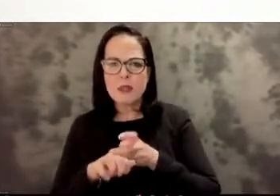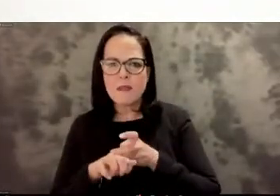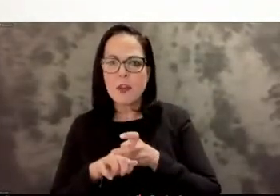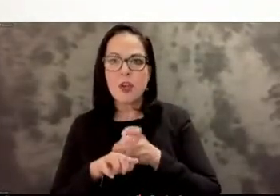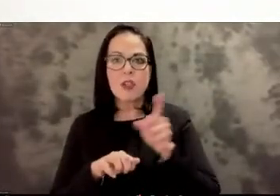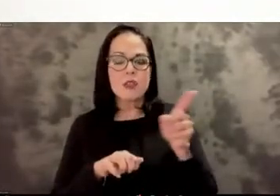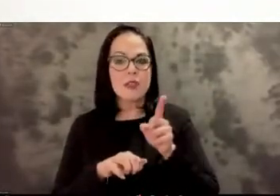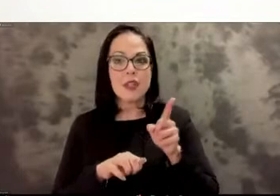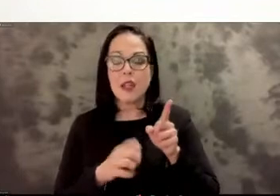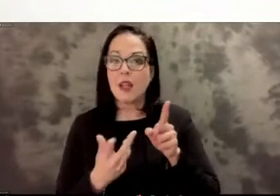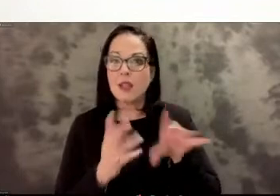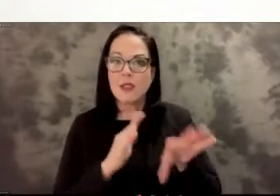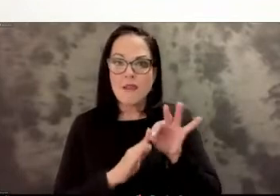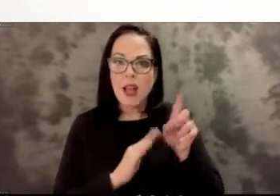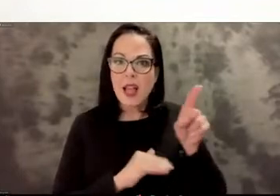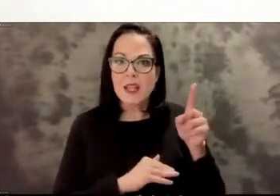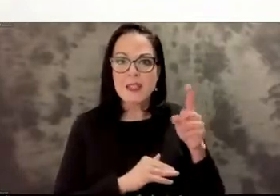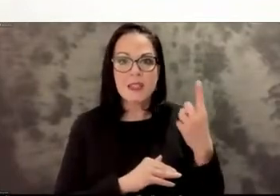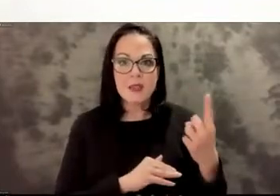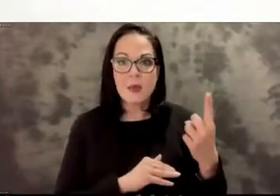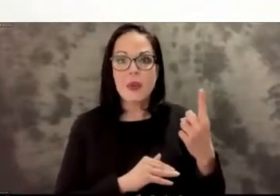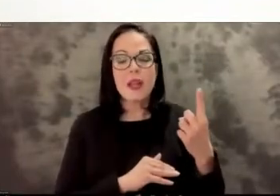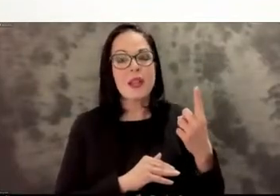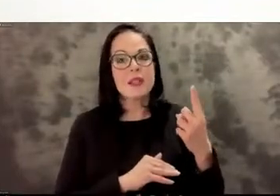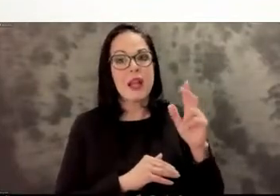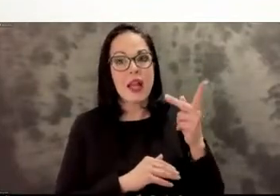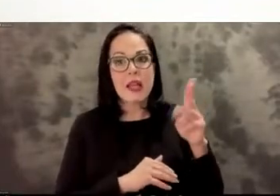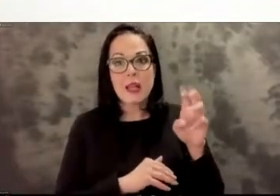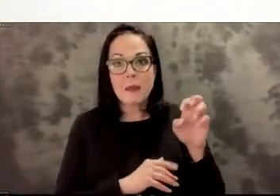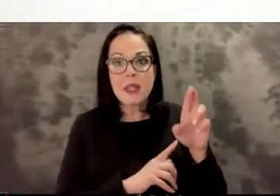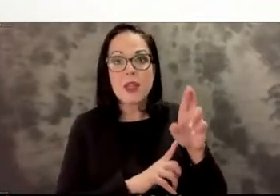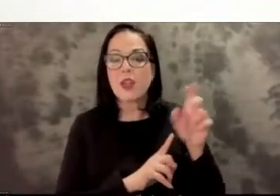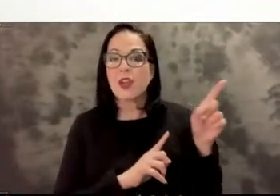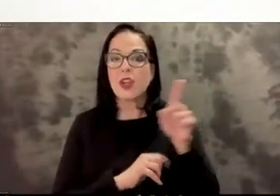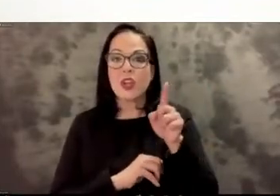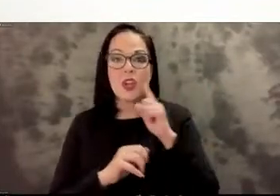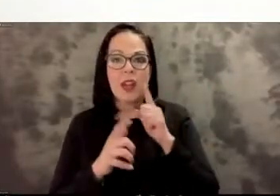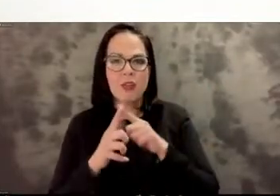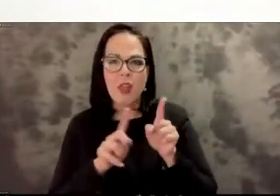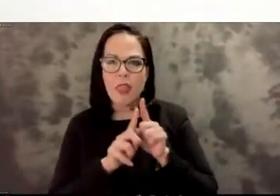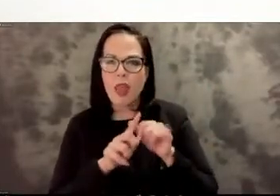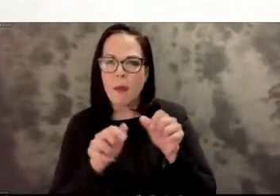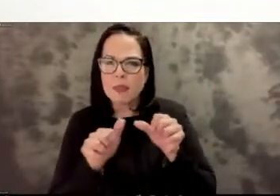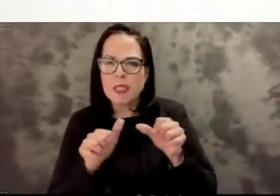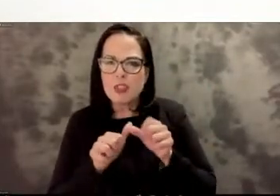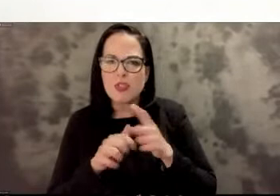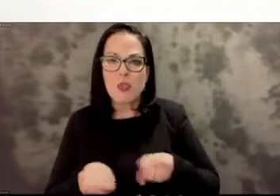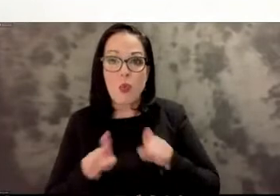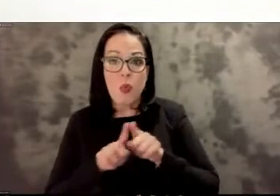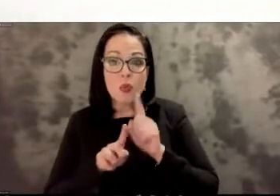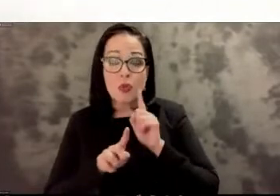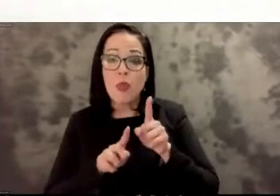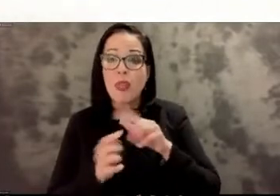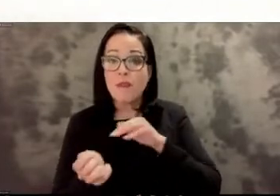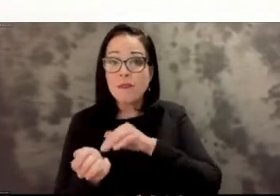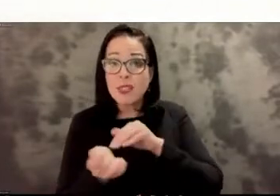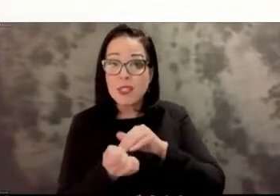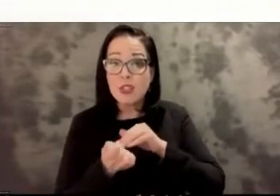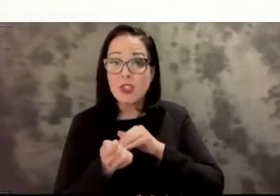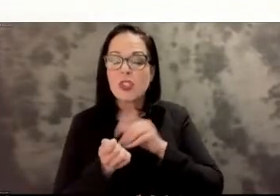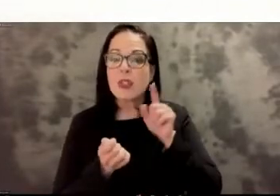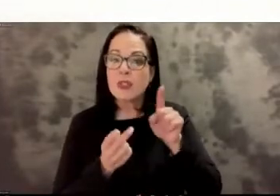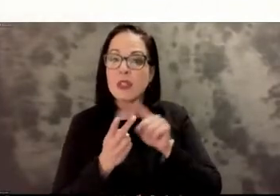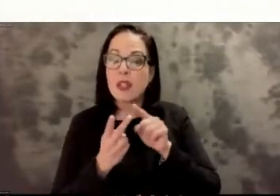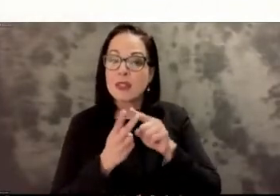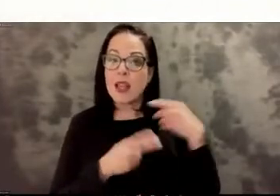physician. It's very difficult to find a Khmer physician. But on top of that, too, even the physicians that are Asian